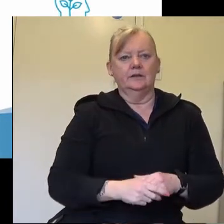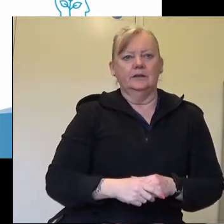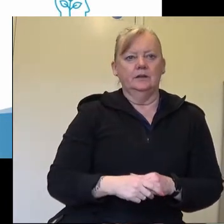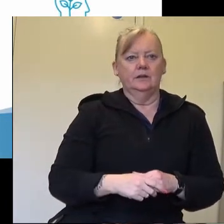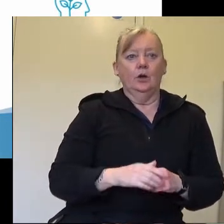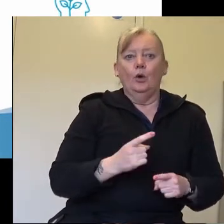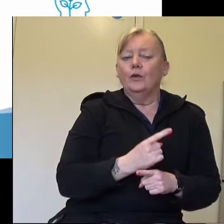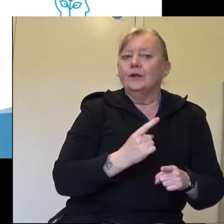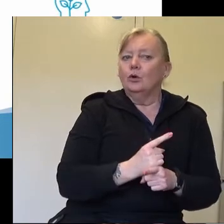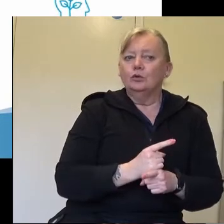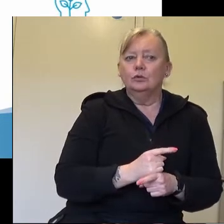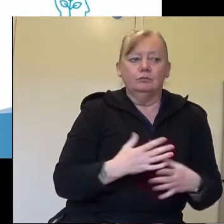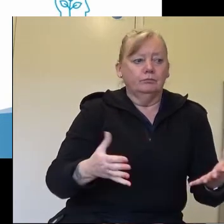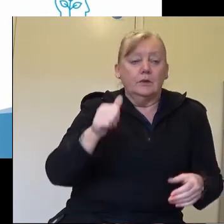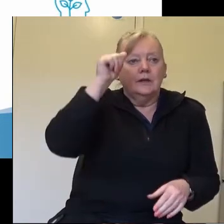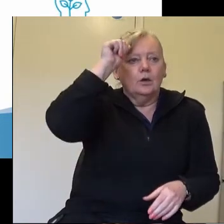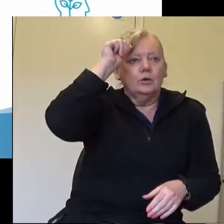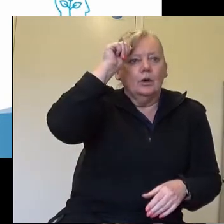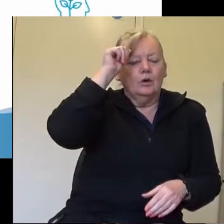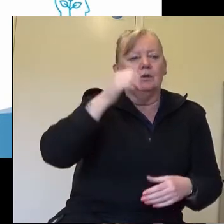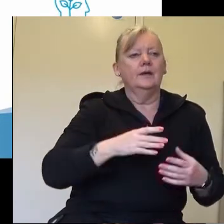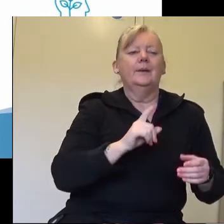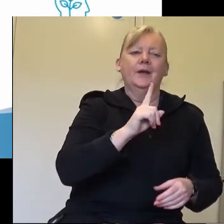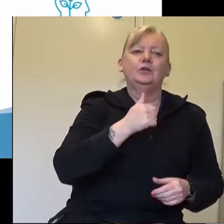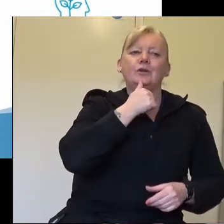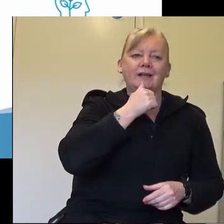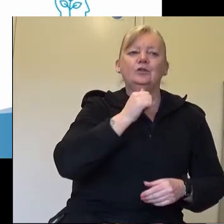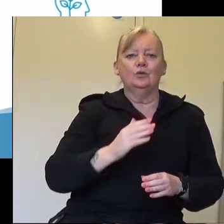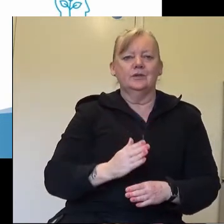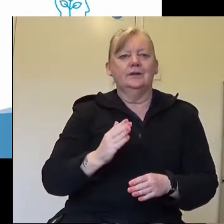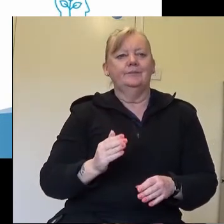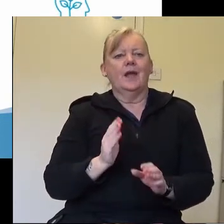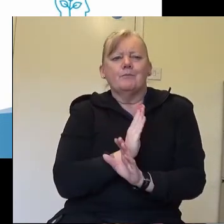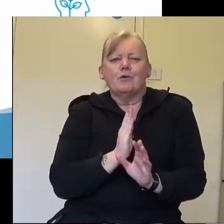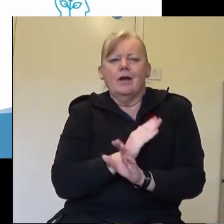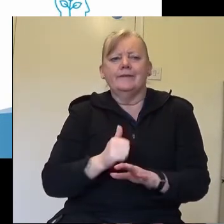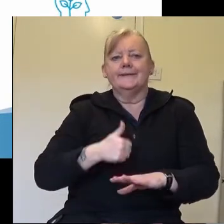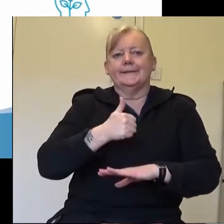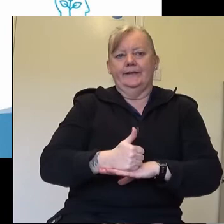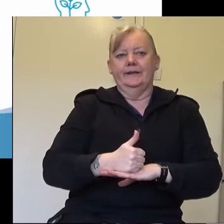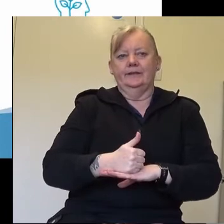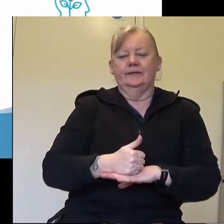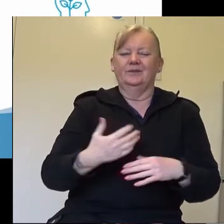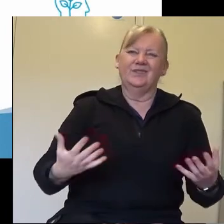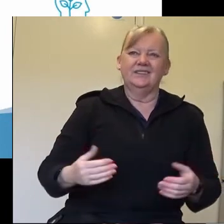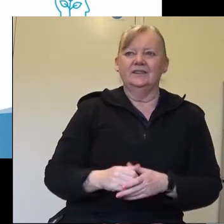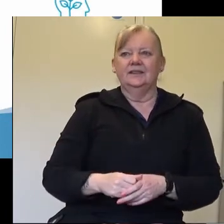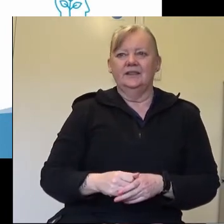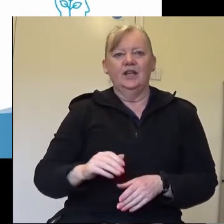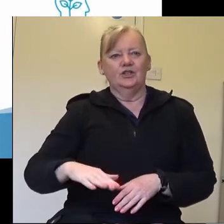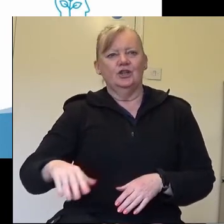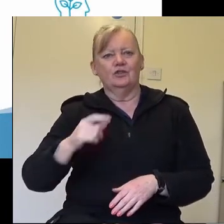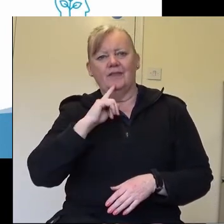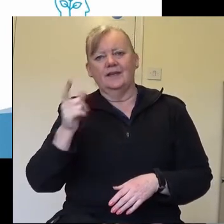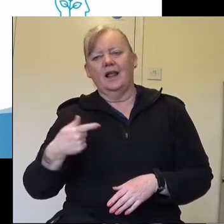are. There is the private setting, there is the private site of Among Us, but having